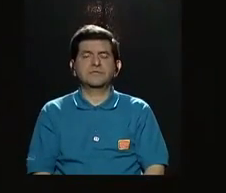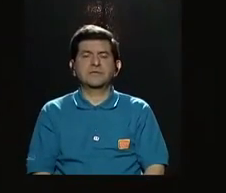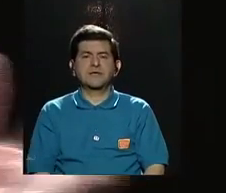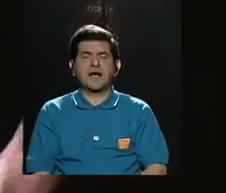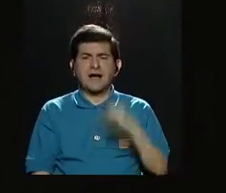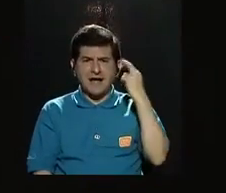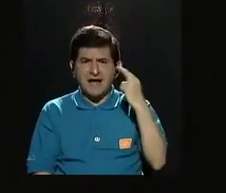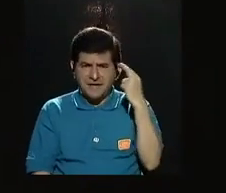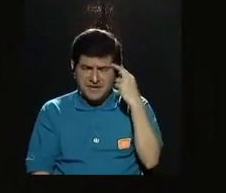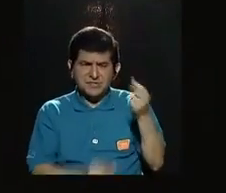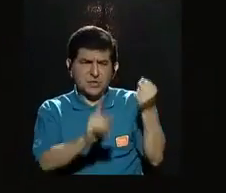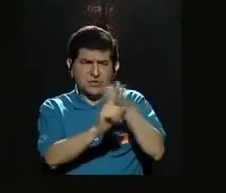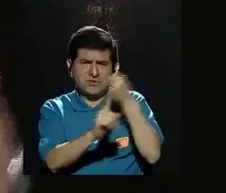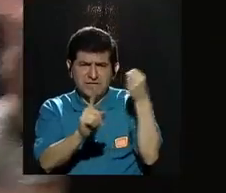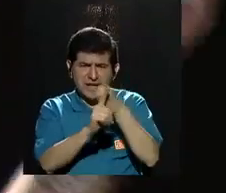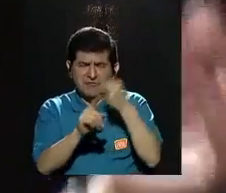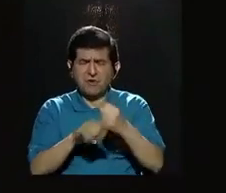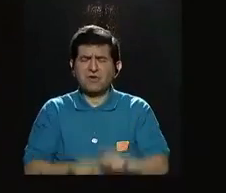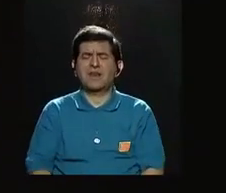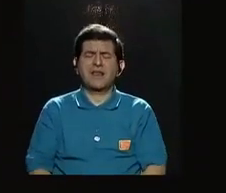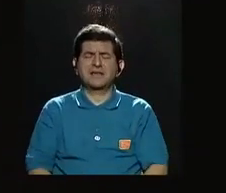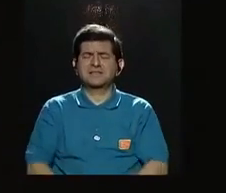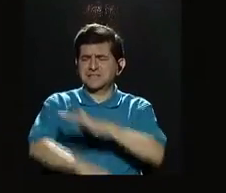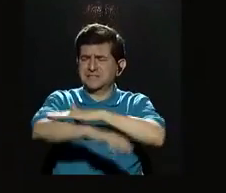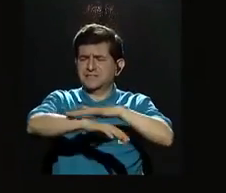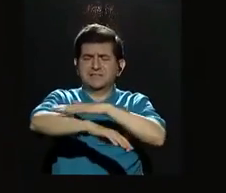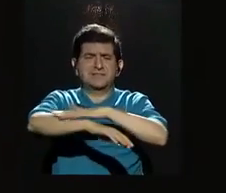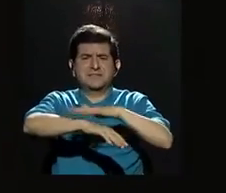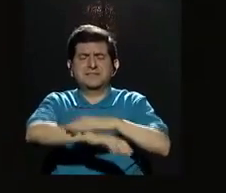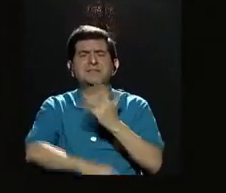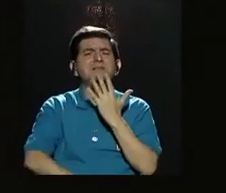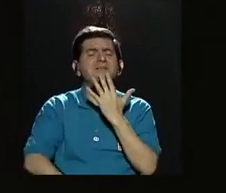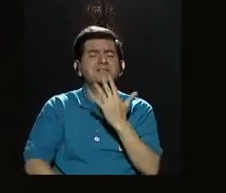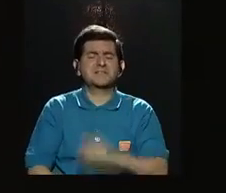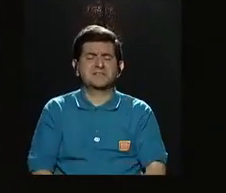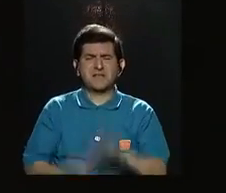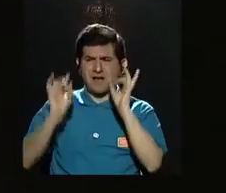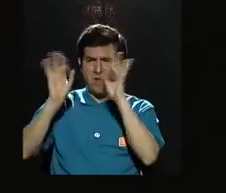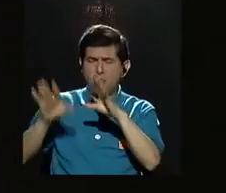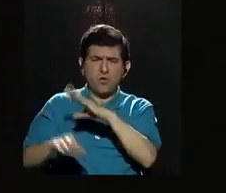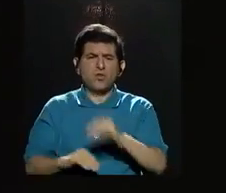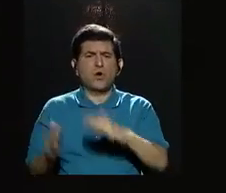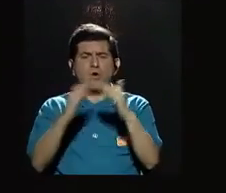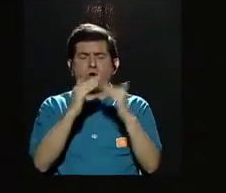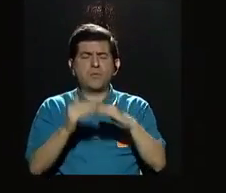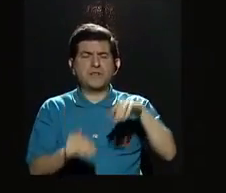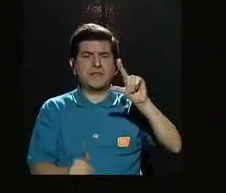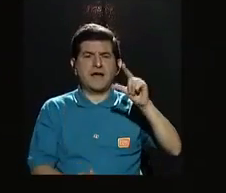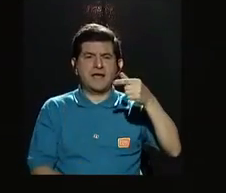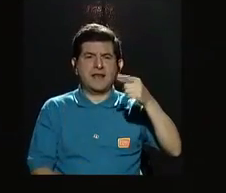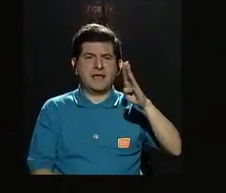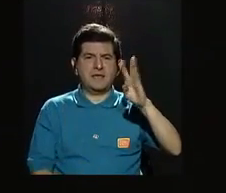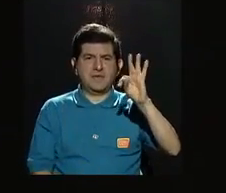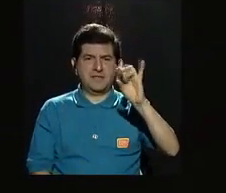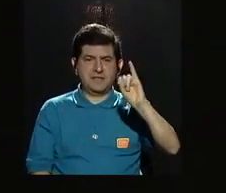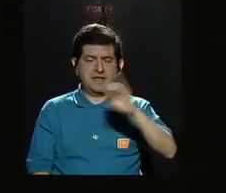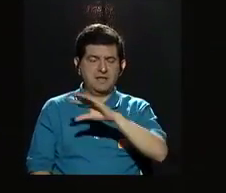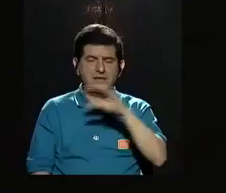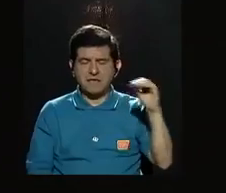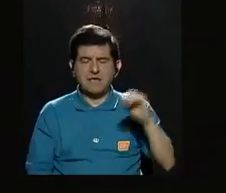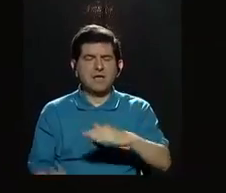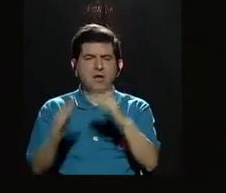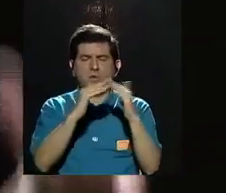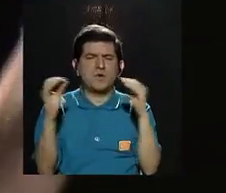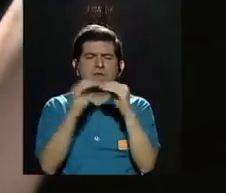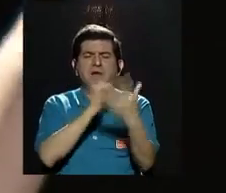LGBTQ community, for human rights more broadly. As you know, she was assassinated